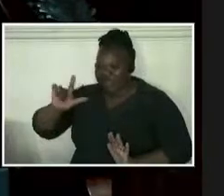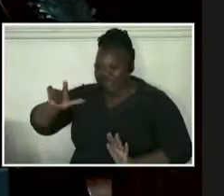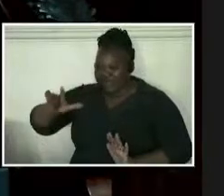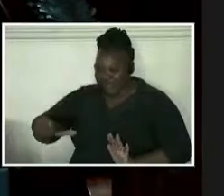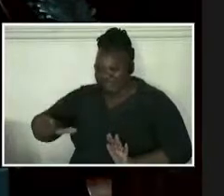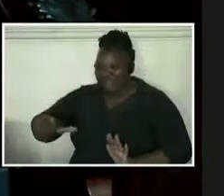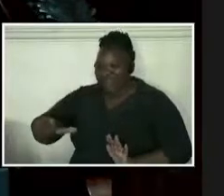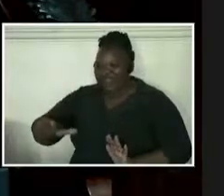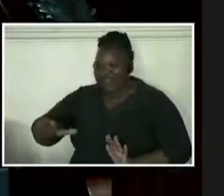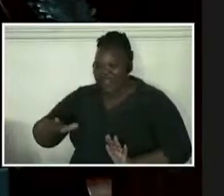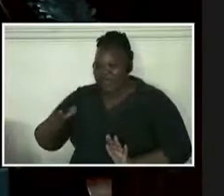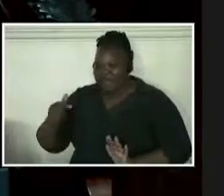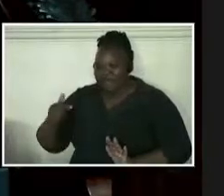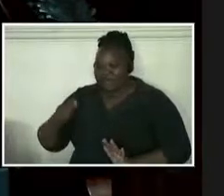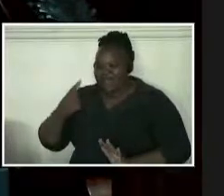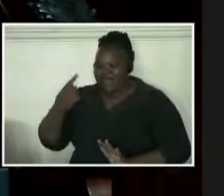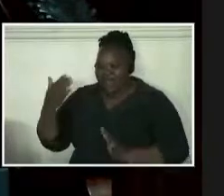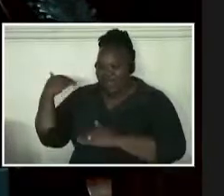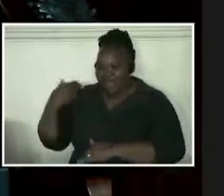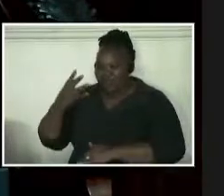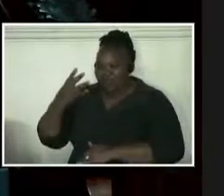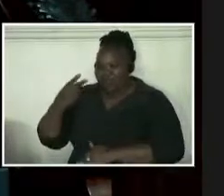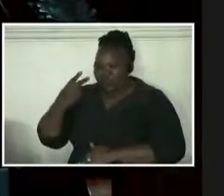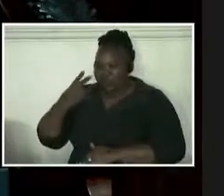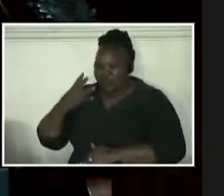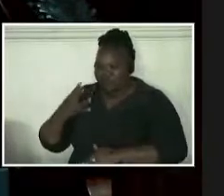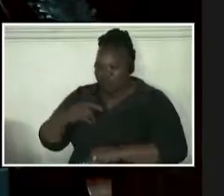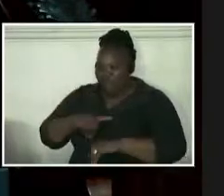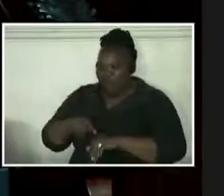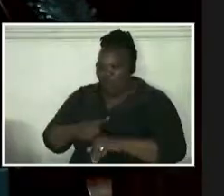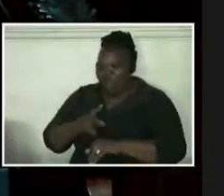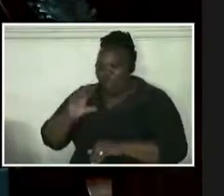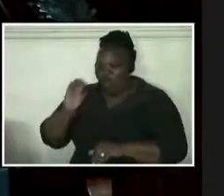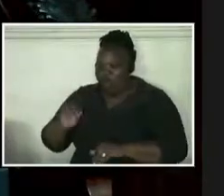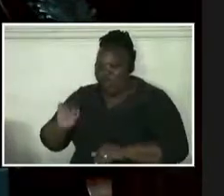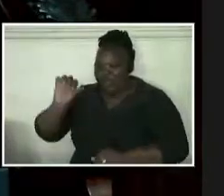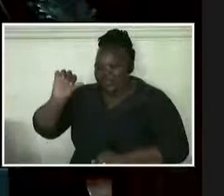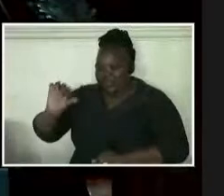but in the last 24-hour period cesarean state are my